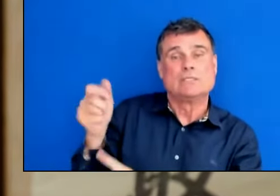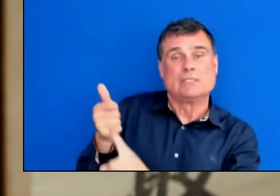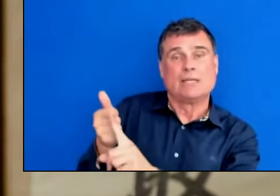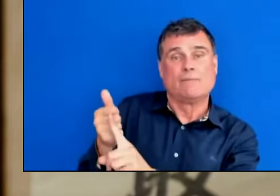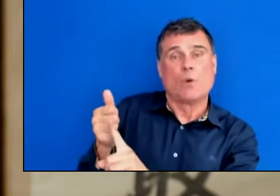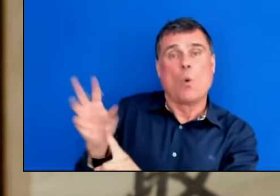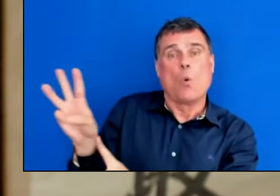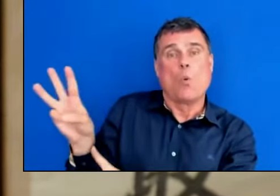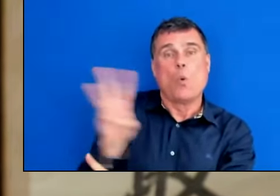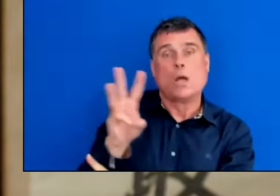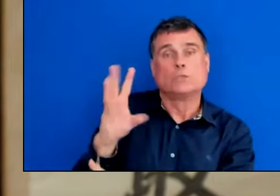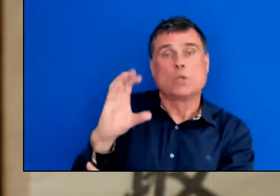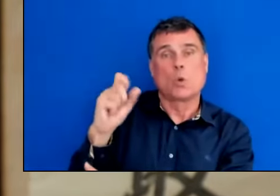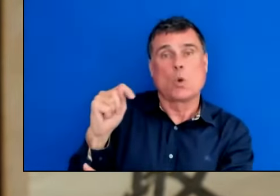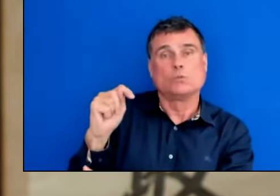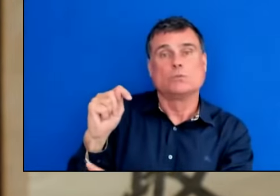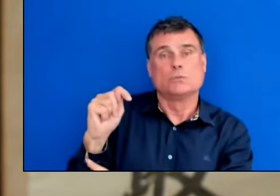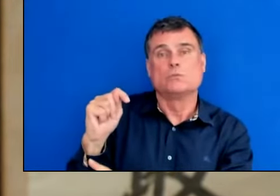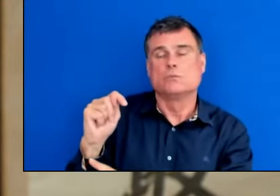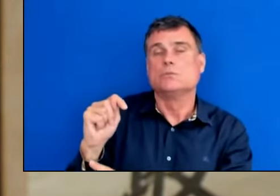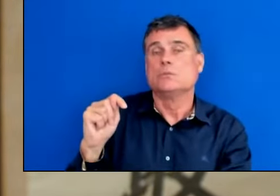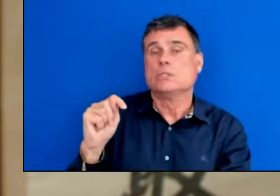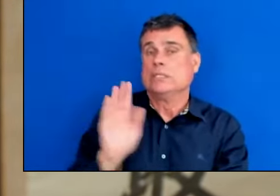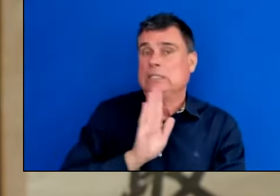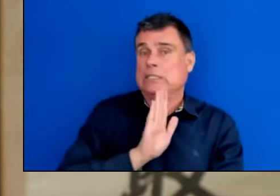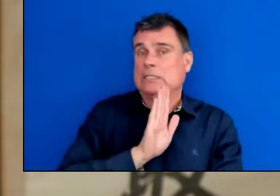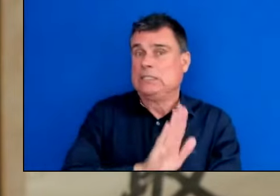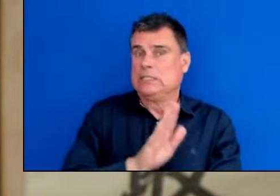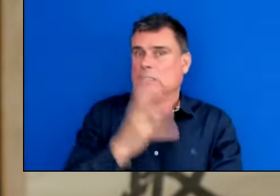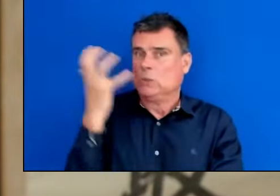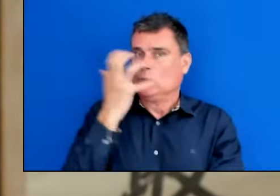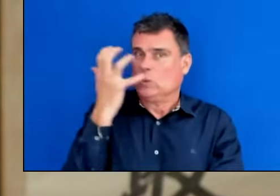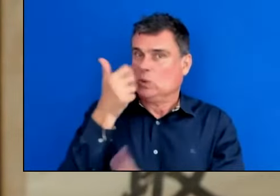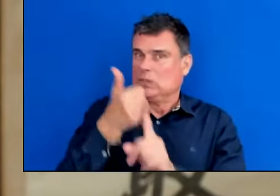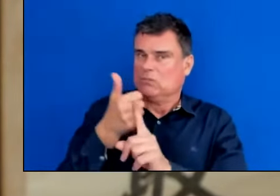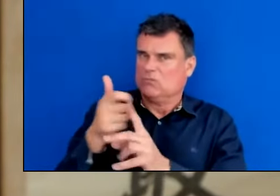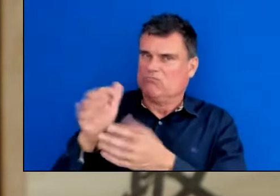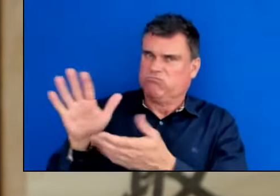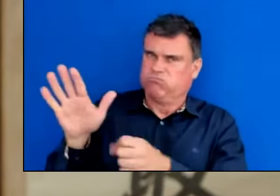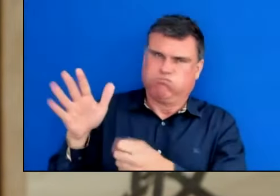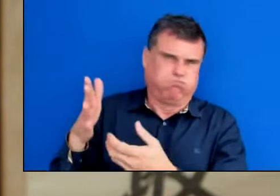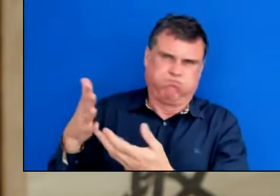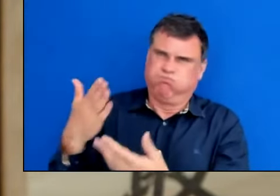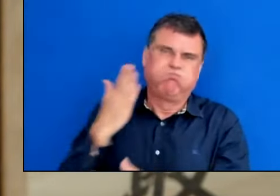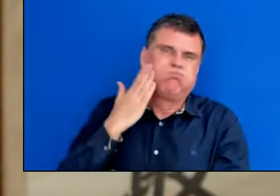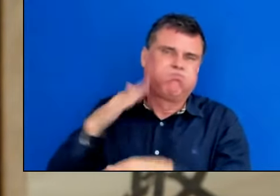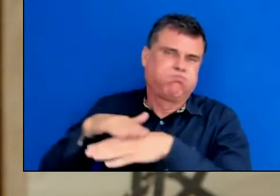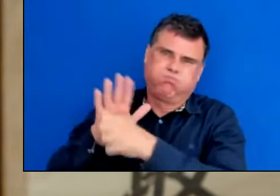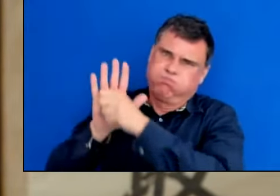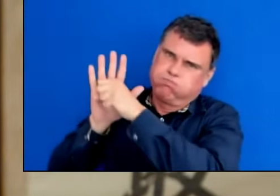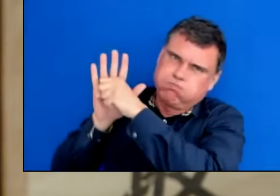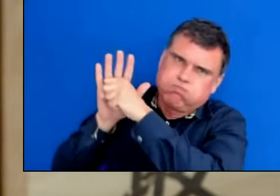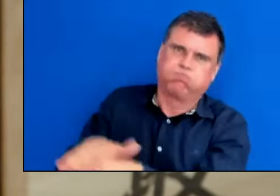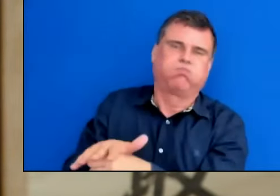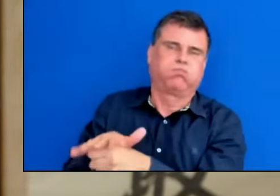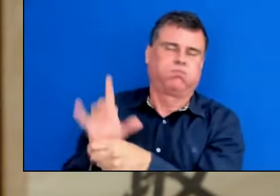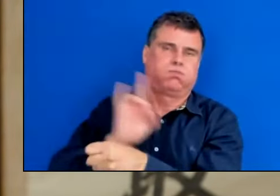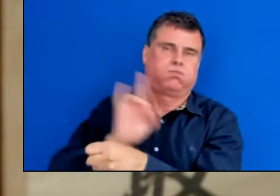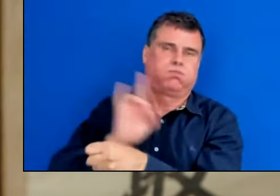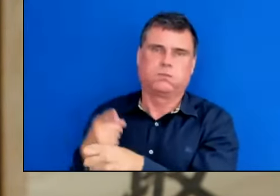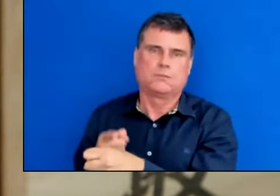And he and very racist senators from the three Western states